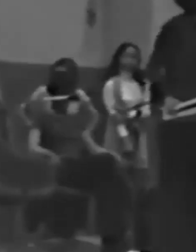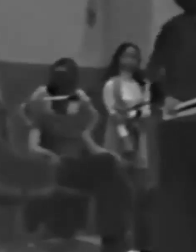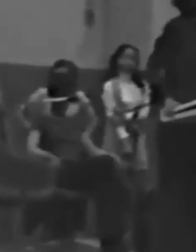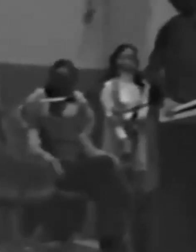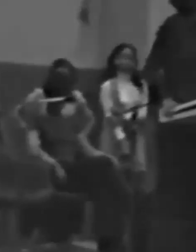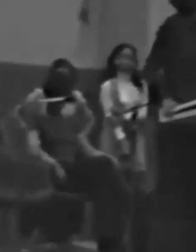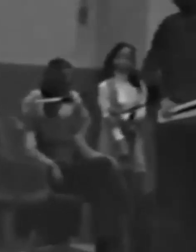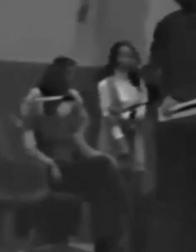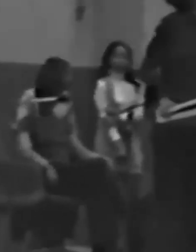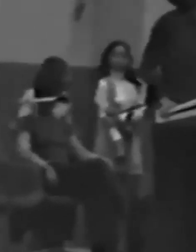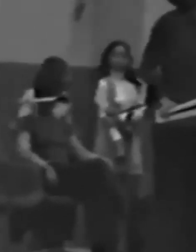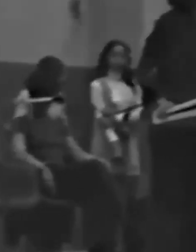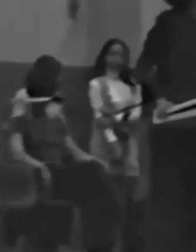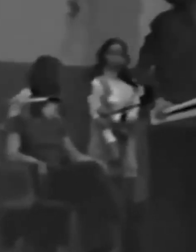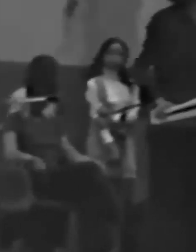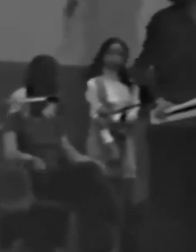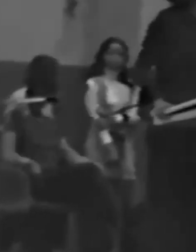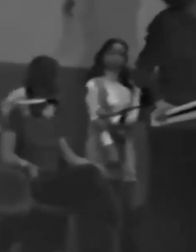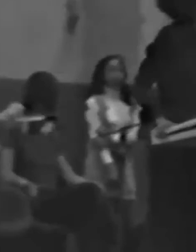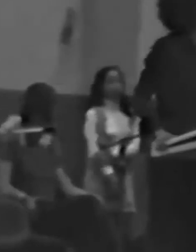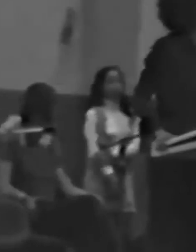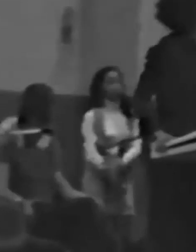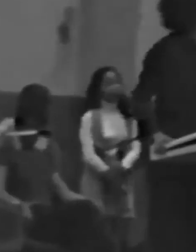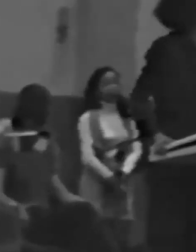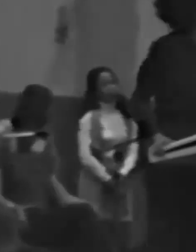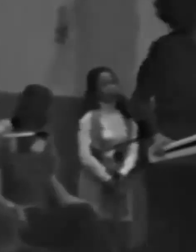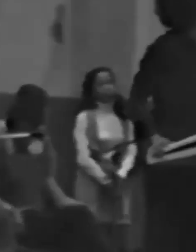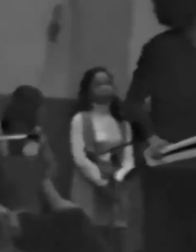verbalize a forthright challenge to racism